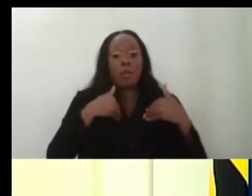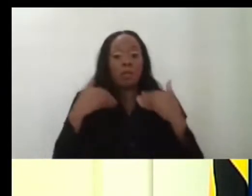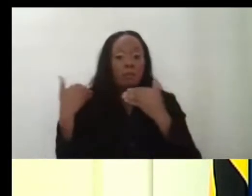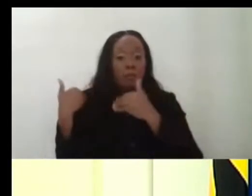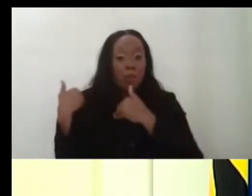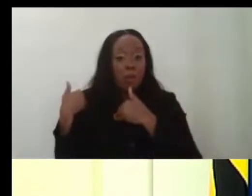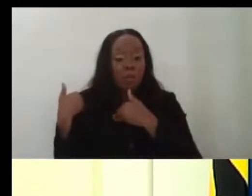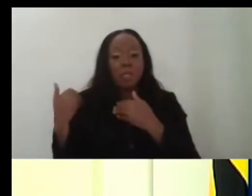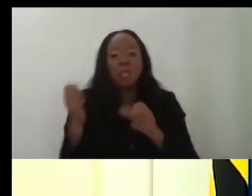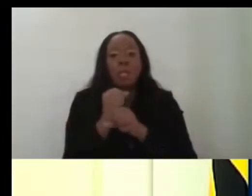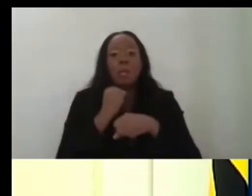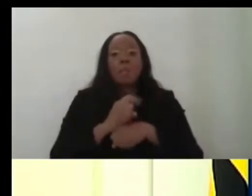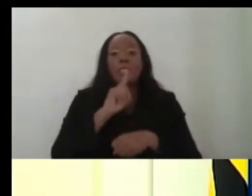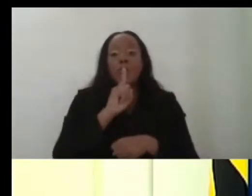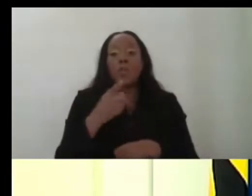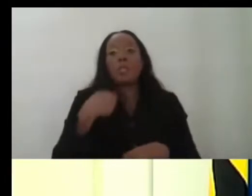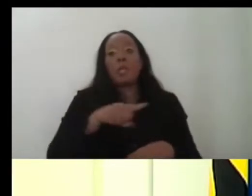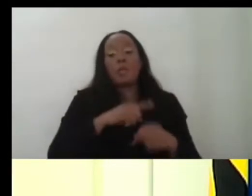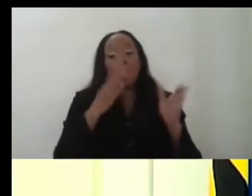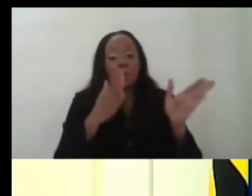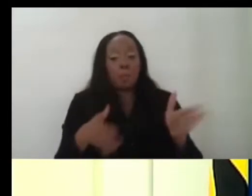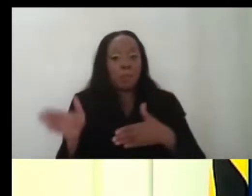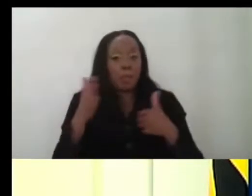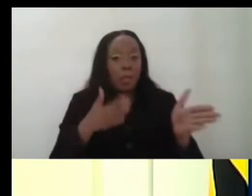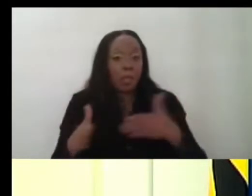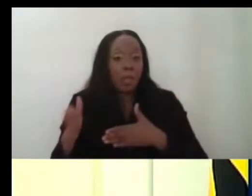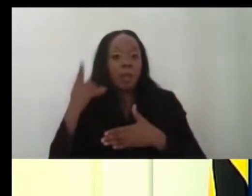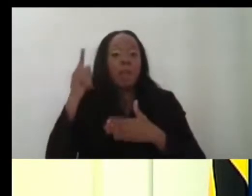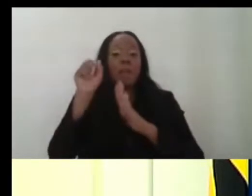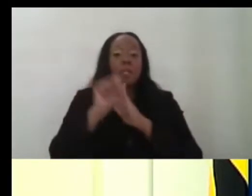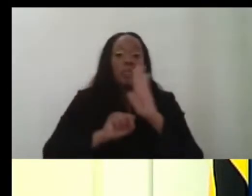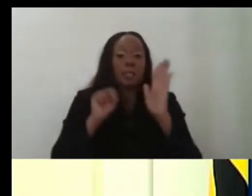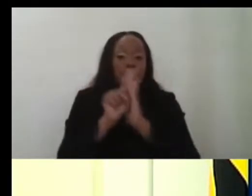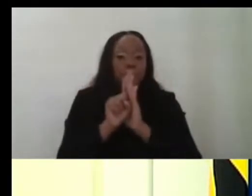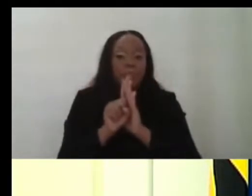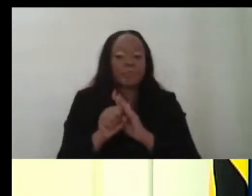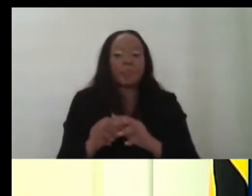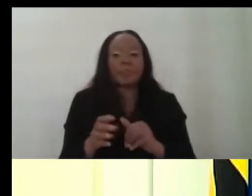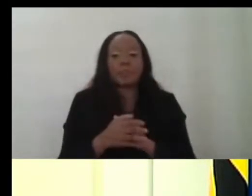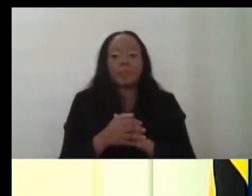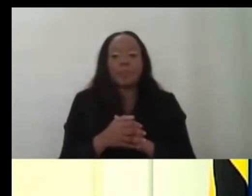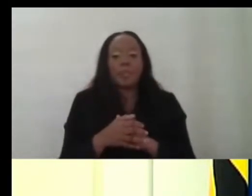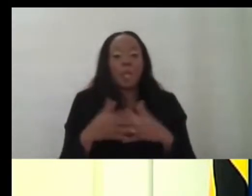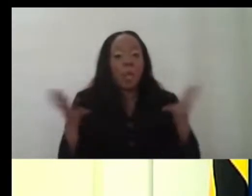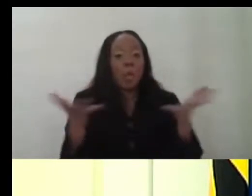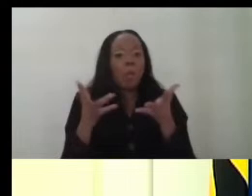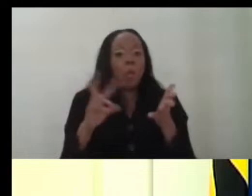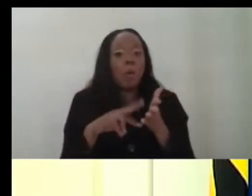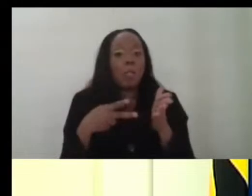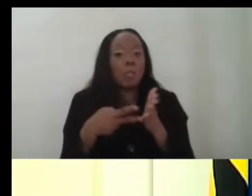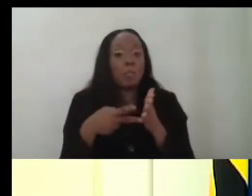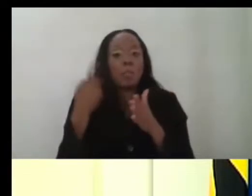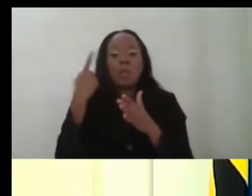as prepared as possible for the season. What does it mean to prepare for changing